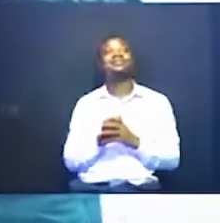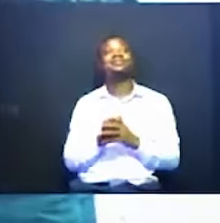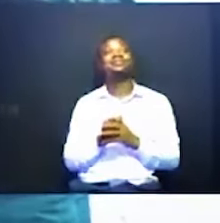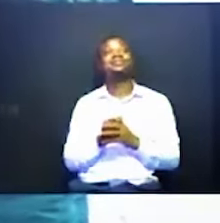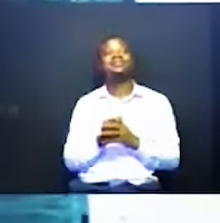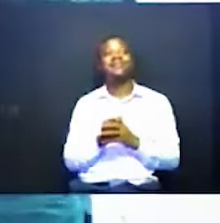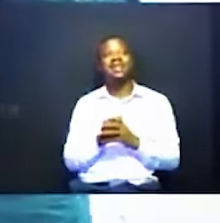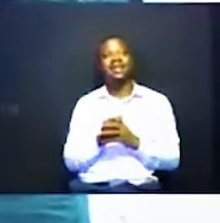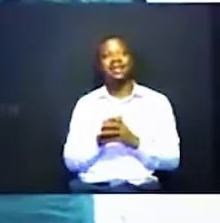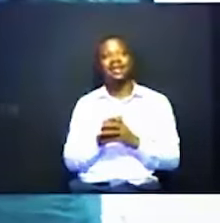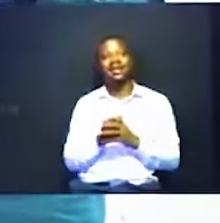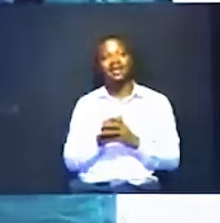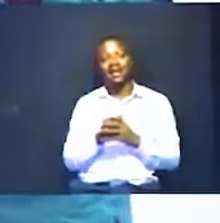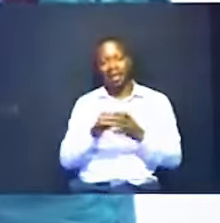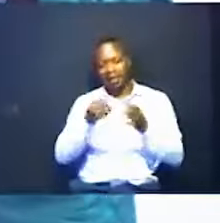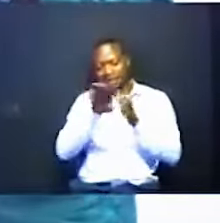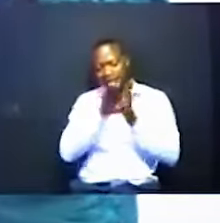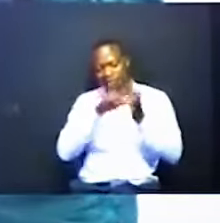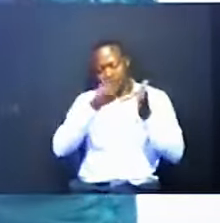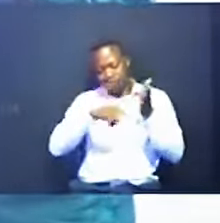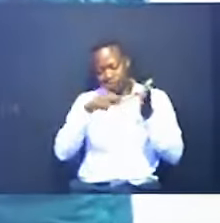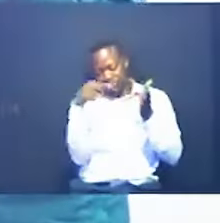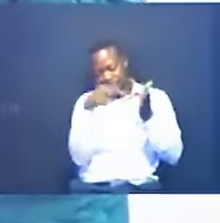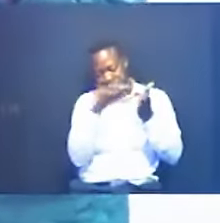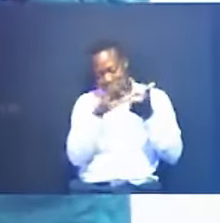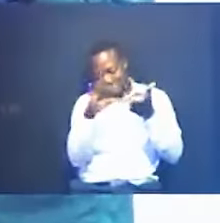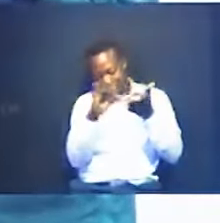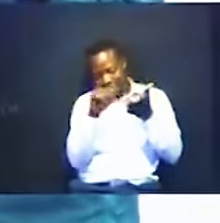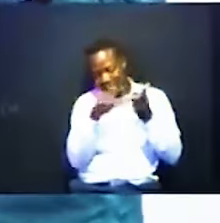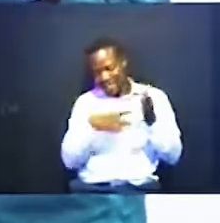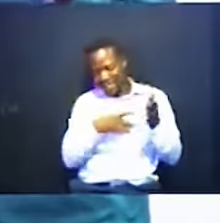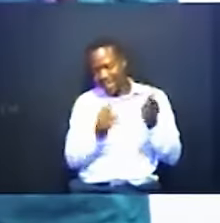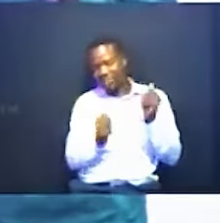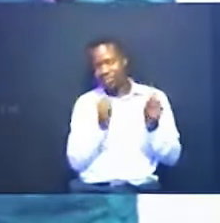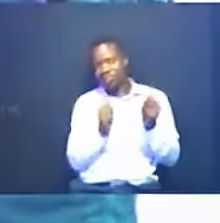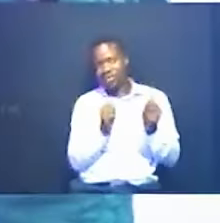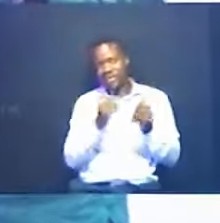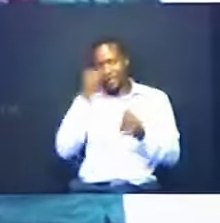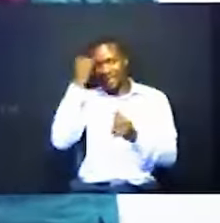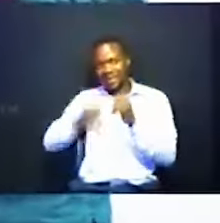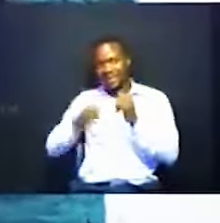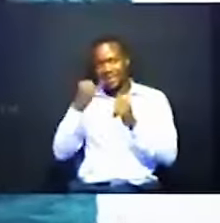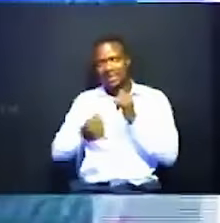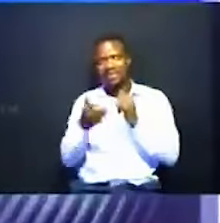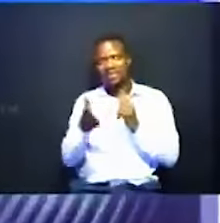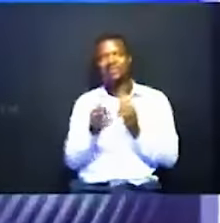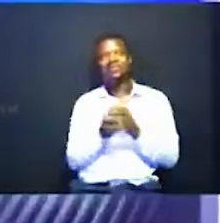What I like about this scripture nia many jimu ewa troyumu is the last part.